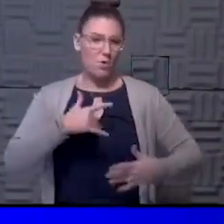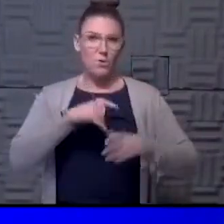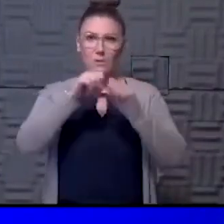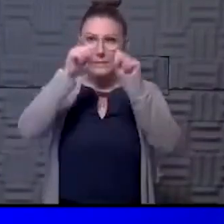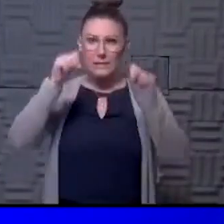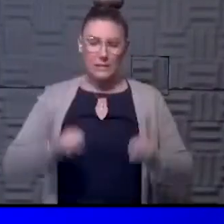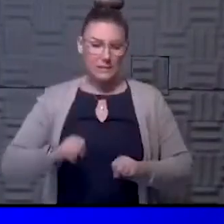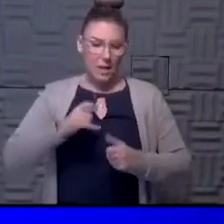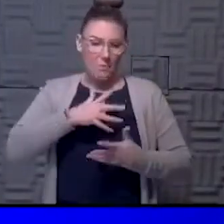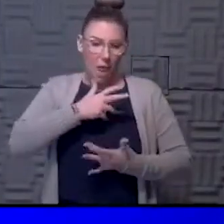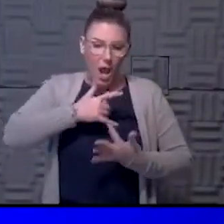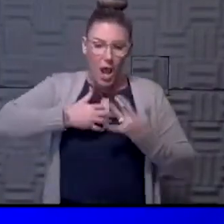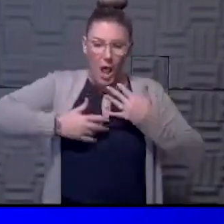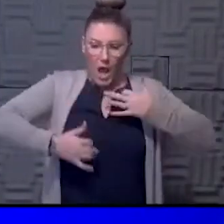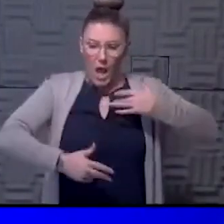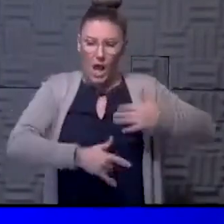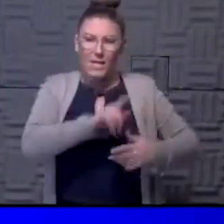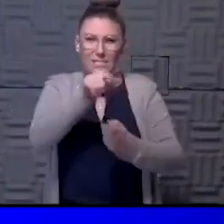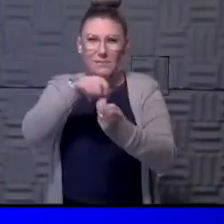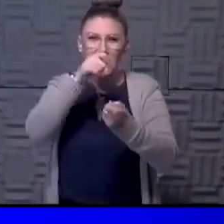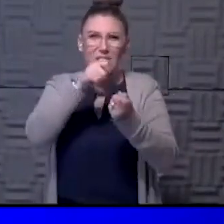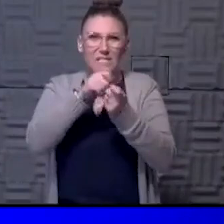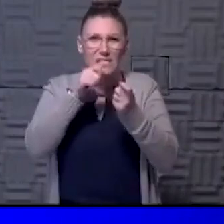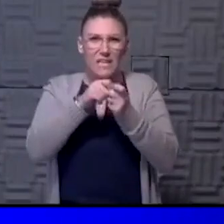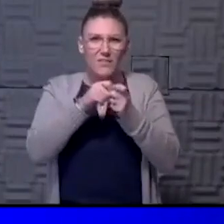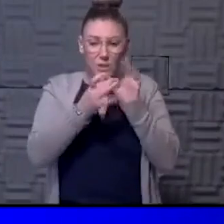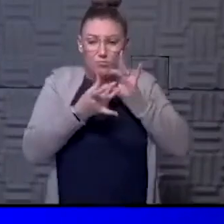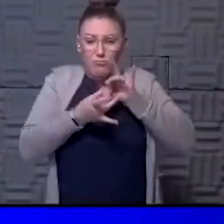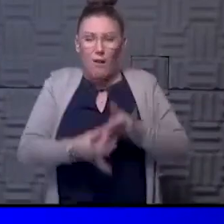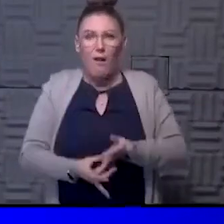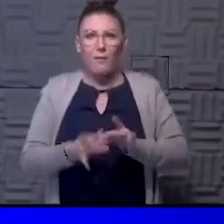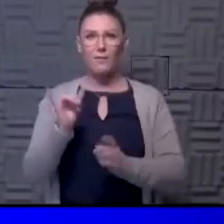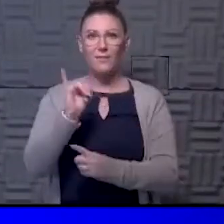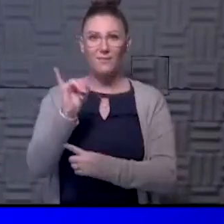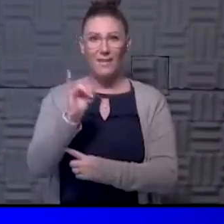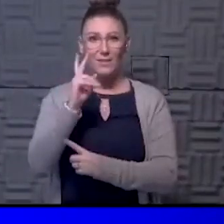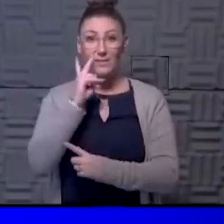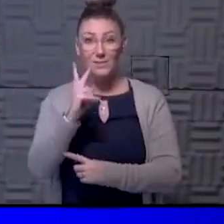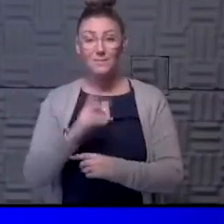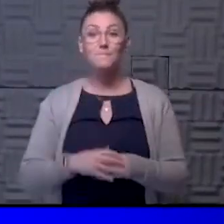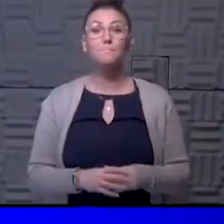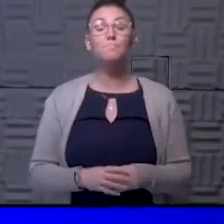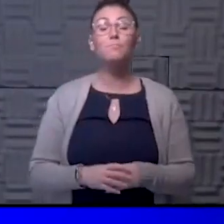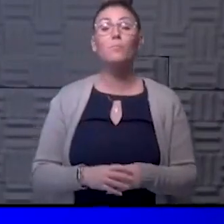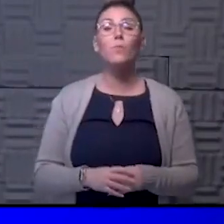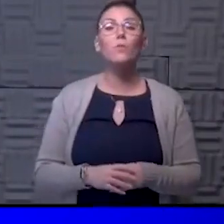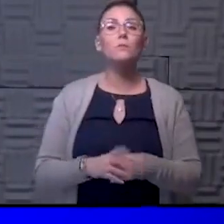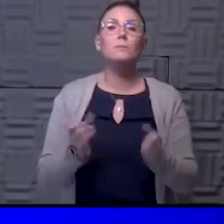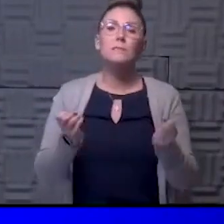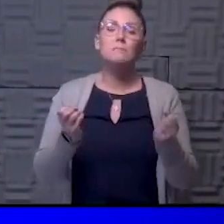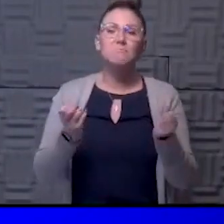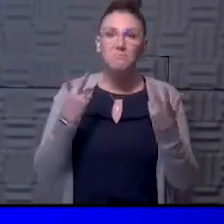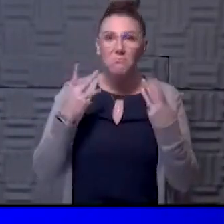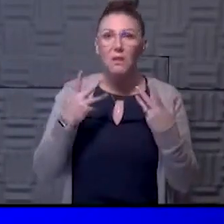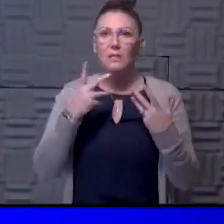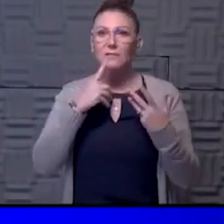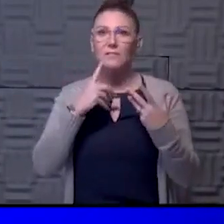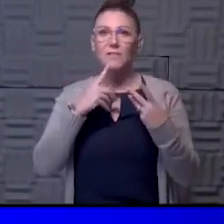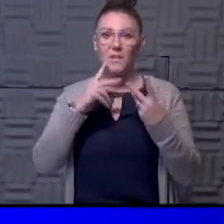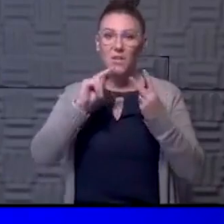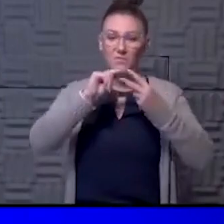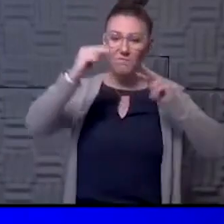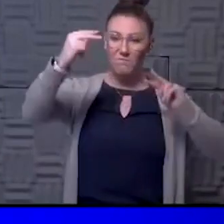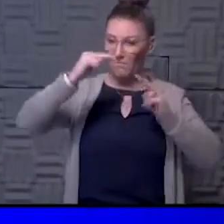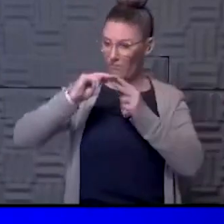make such specific antibodies to these infections that we see. There have been a number of variants that